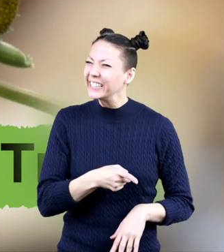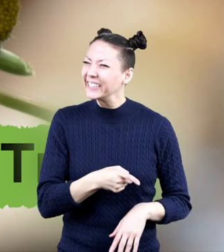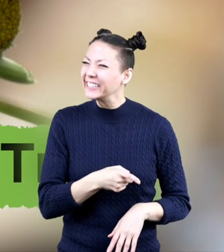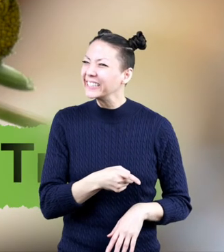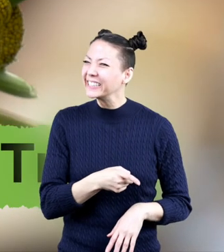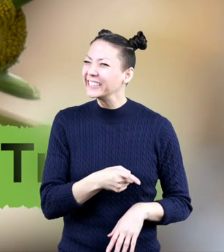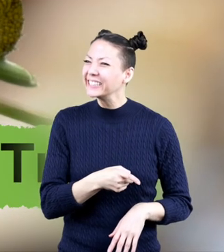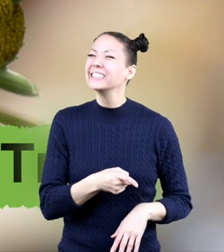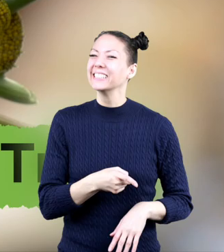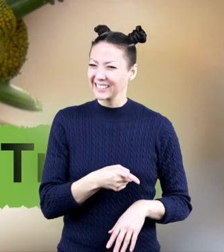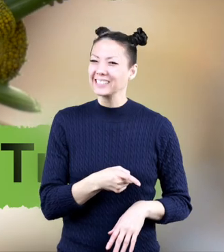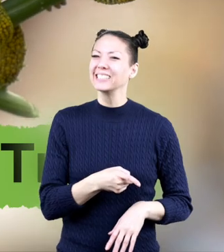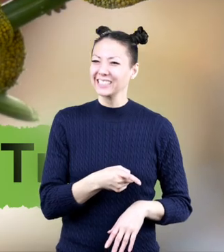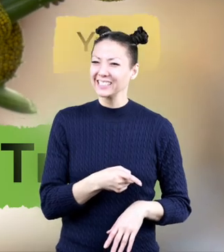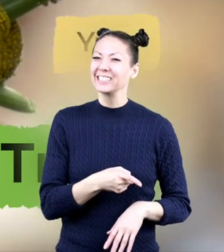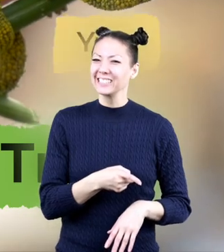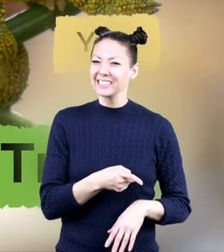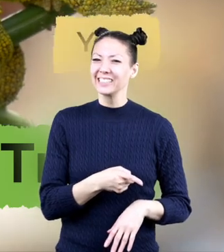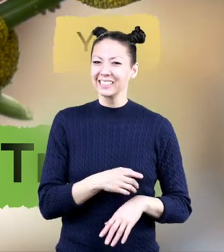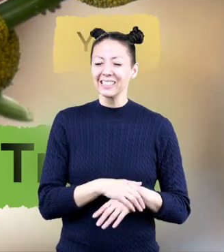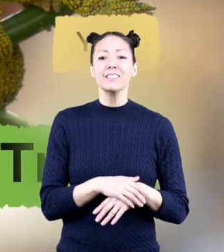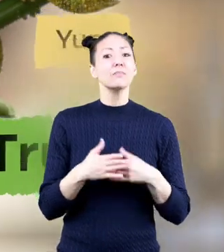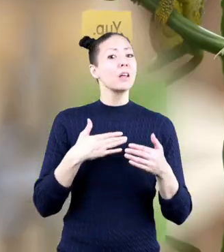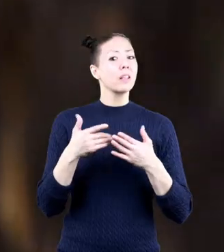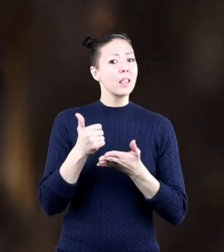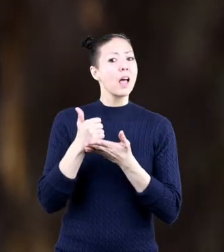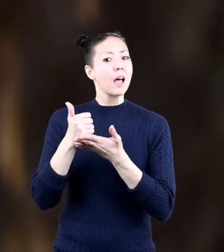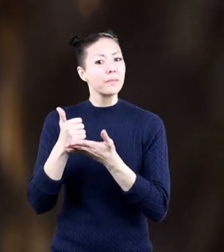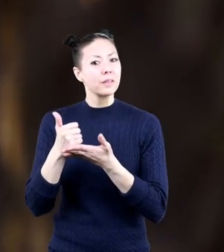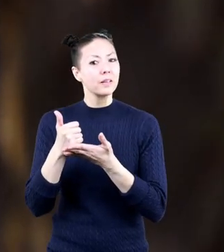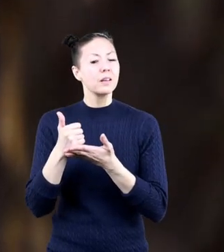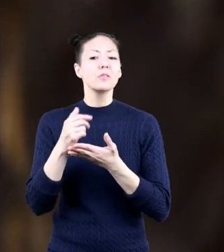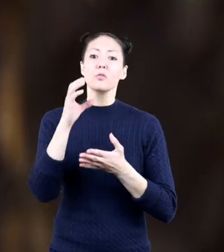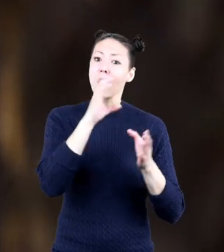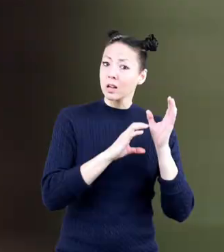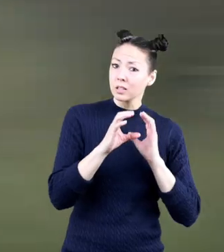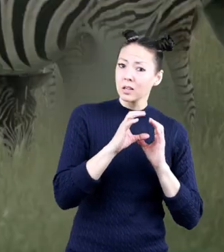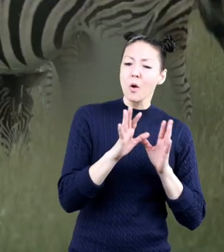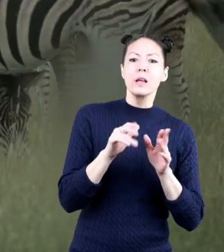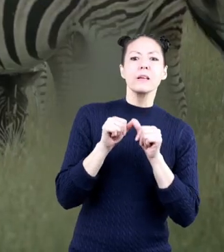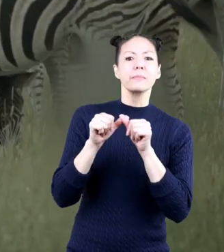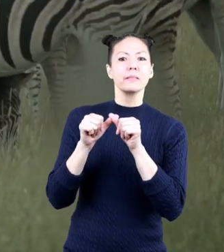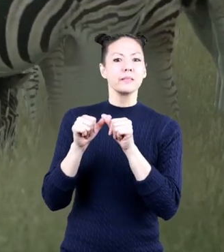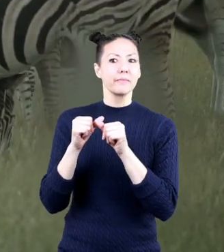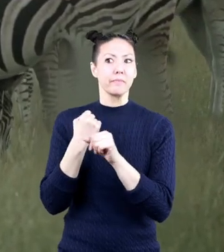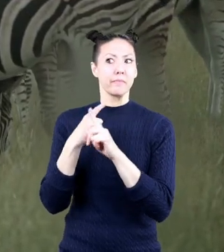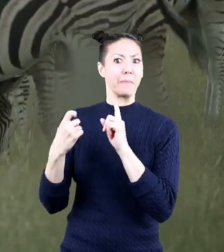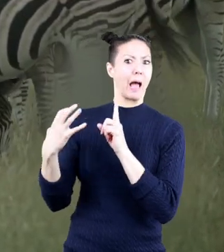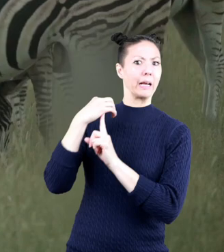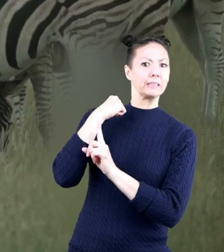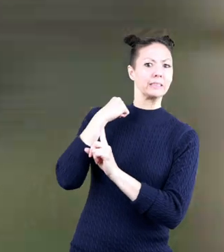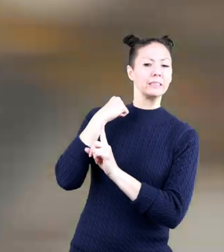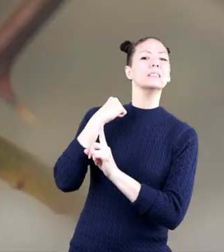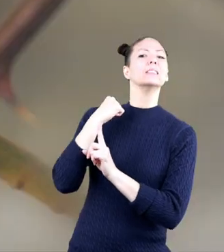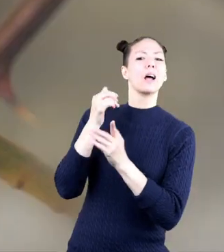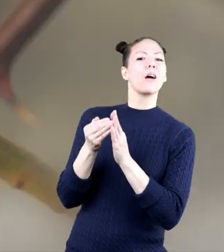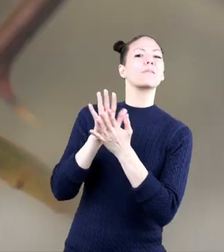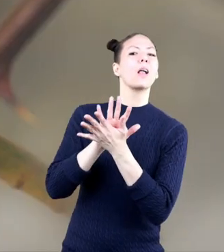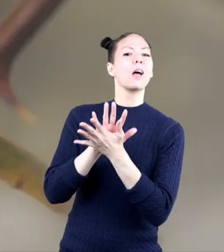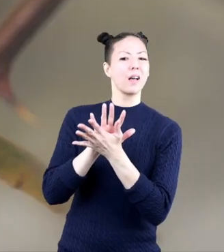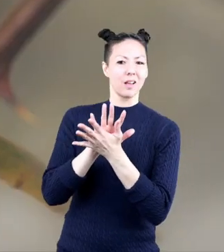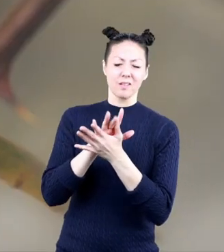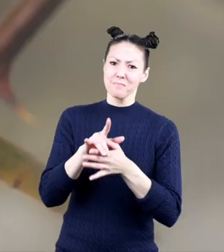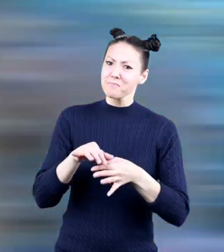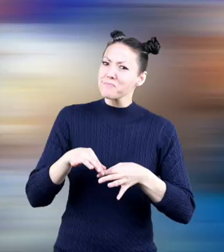That's true! Whether to help them hunt or to keep them from being hunted, camouflage